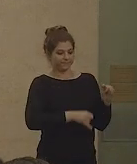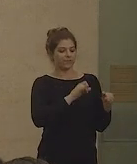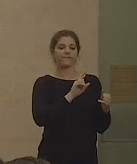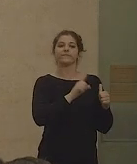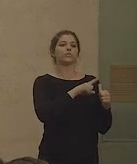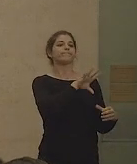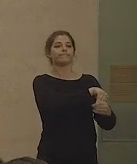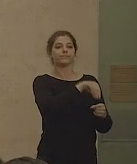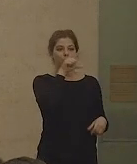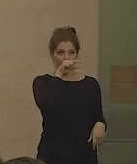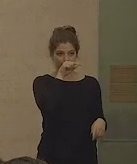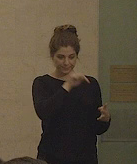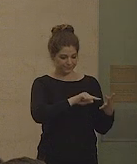Twitter,